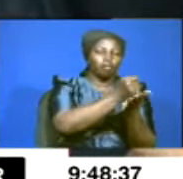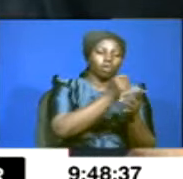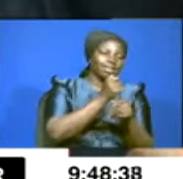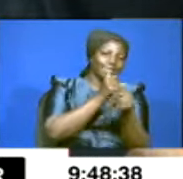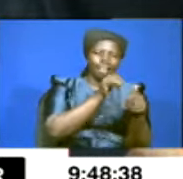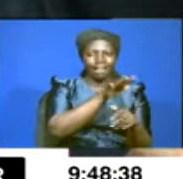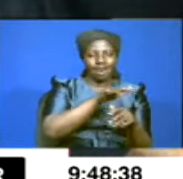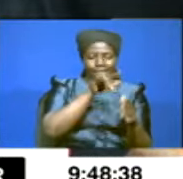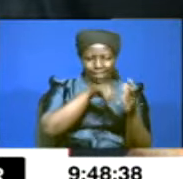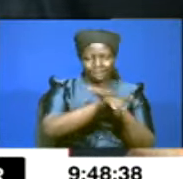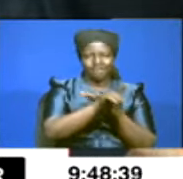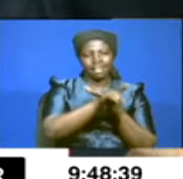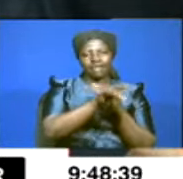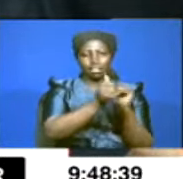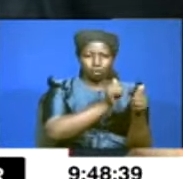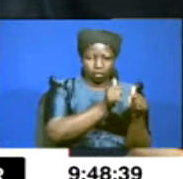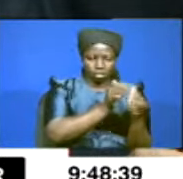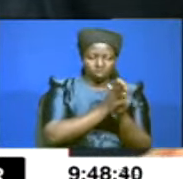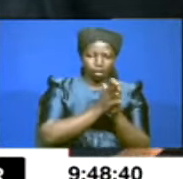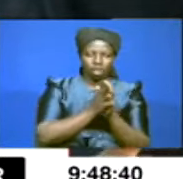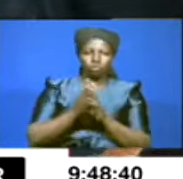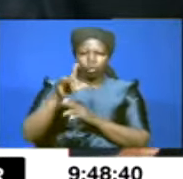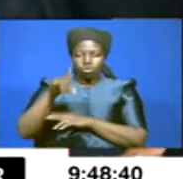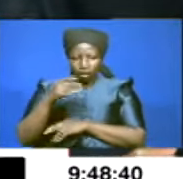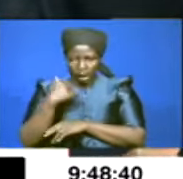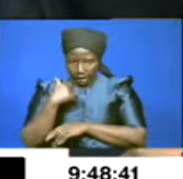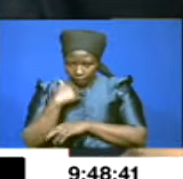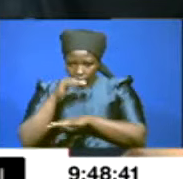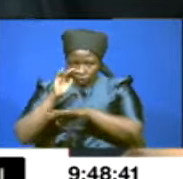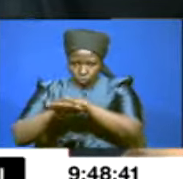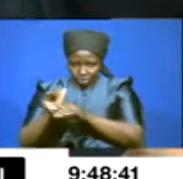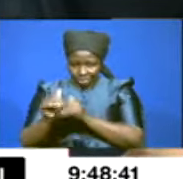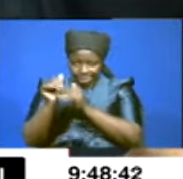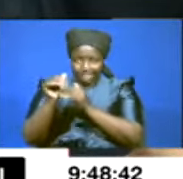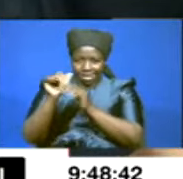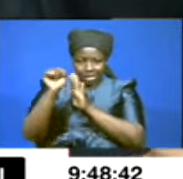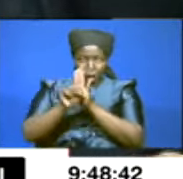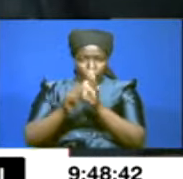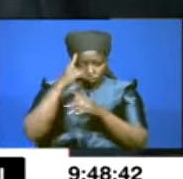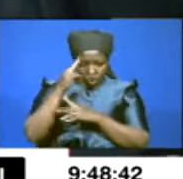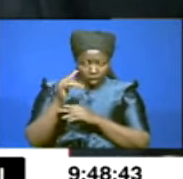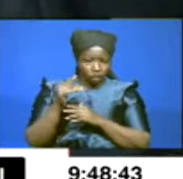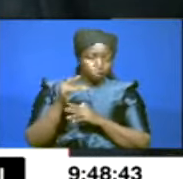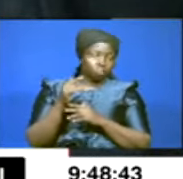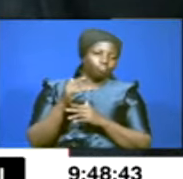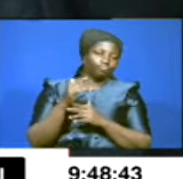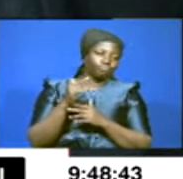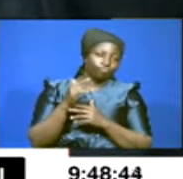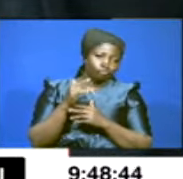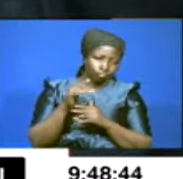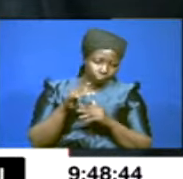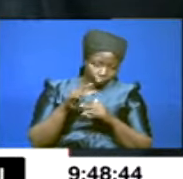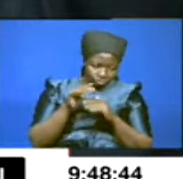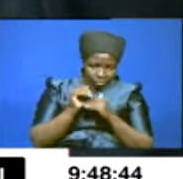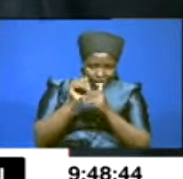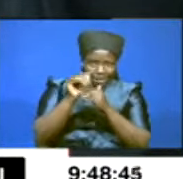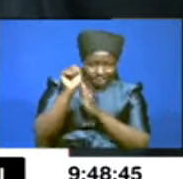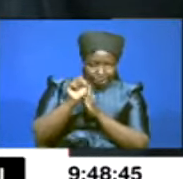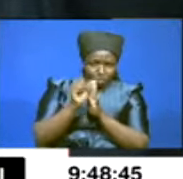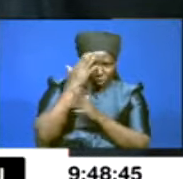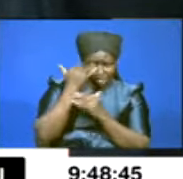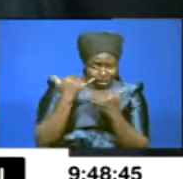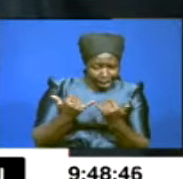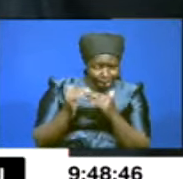mpya wa uongozi. Manake uongozi ulioko kwa sasa ni uongozi ambao tumeweza kuona